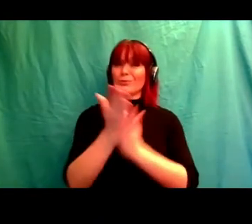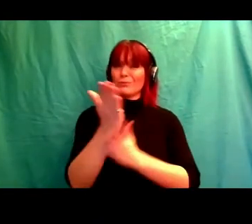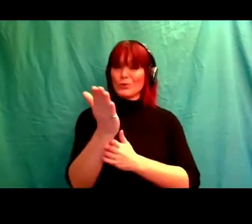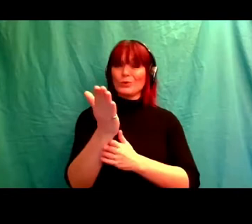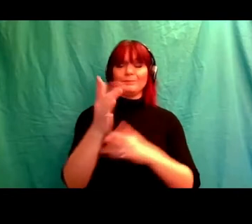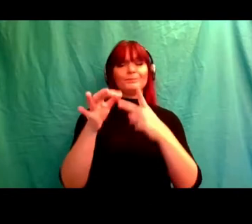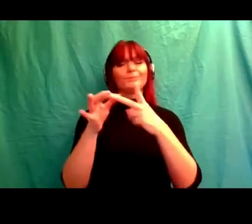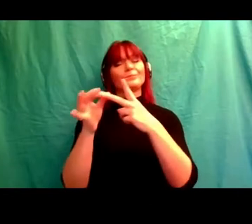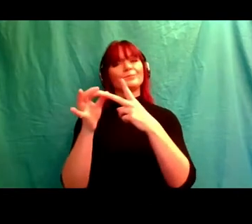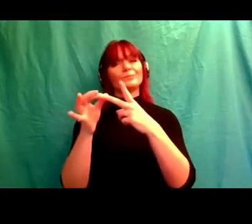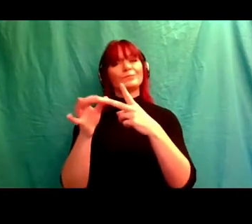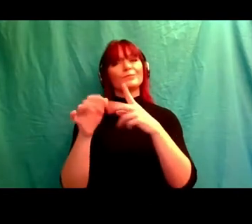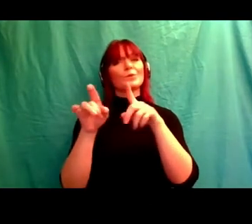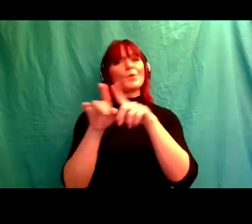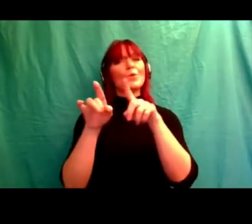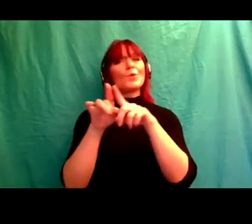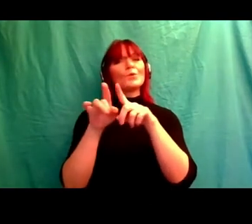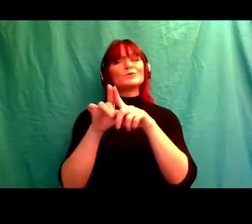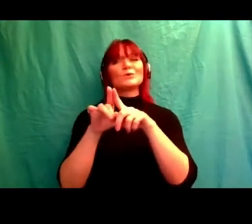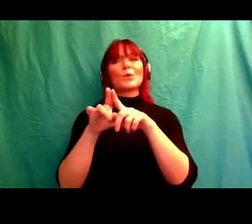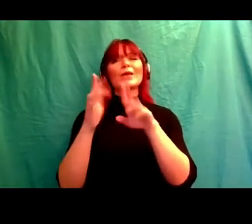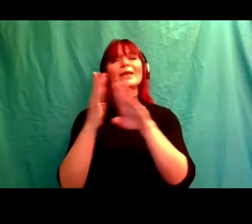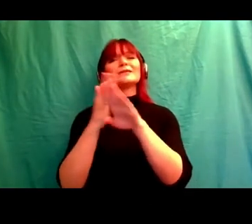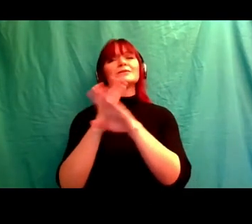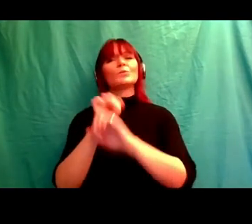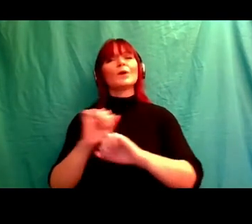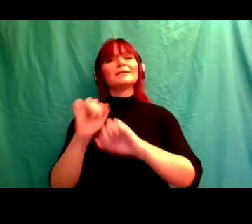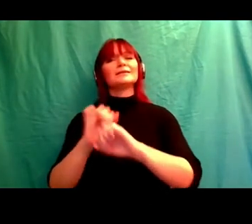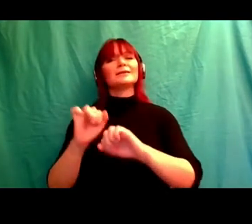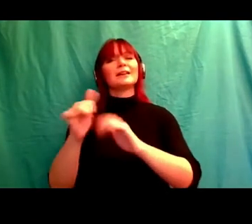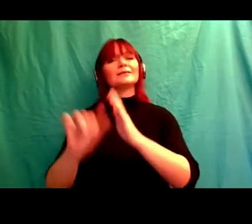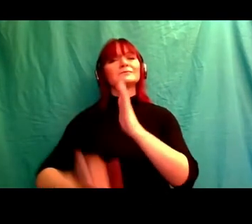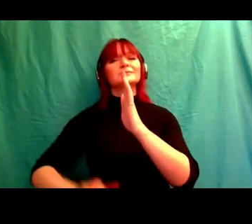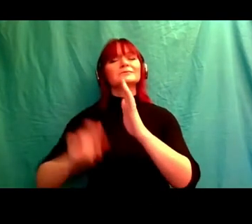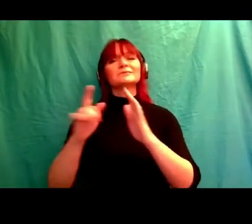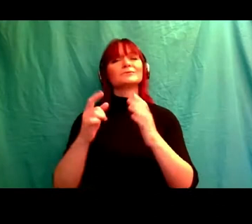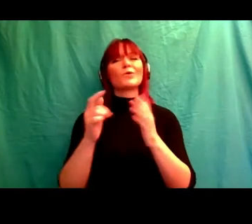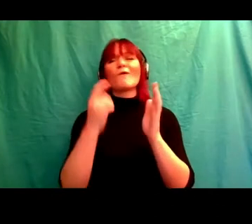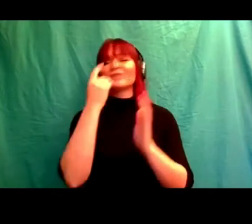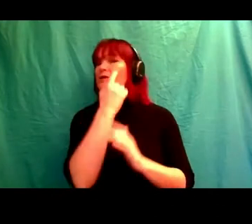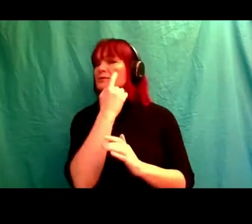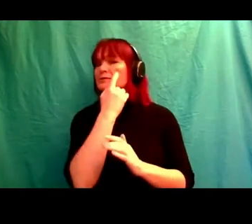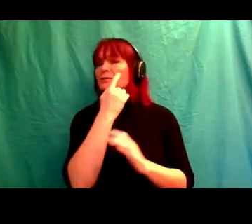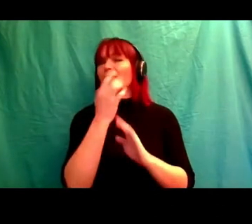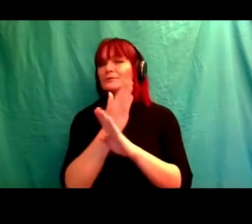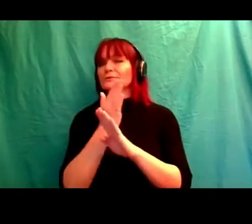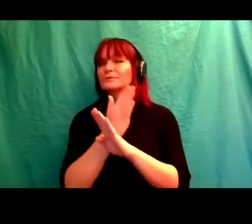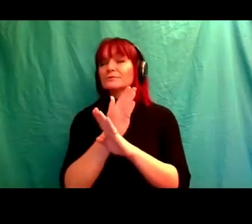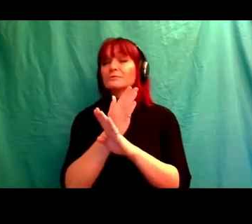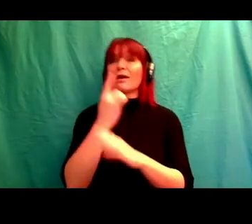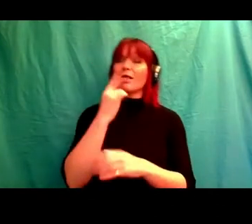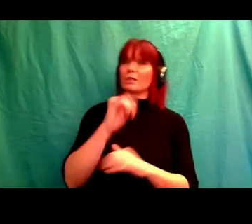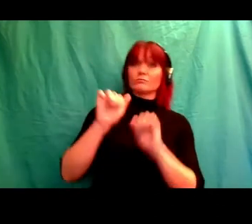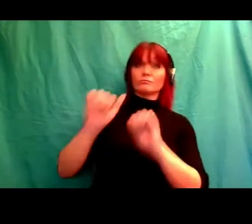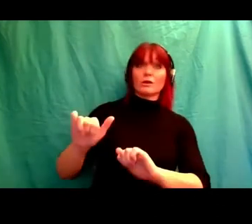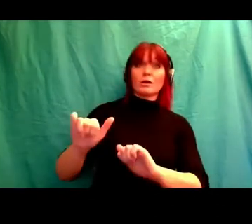for care that are building up that aren't immediately obvious from the national data. And I think that's absolutely right. But at the same time, I wouldn't have